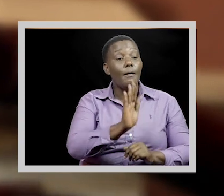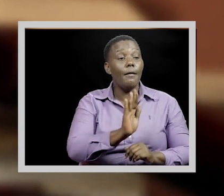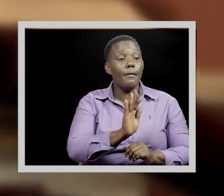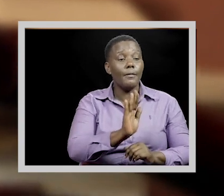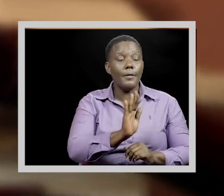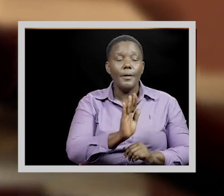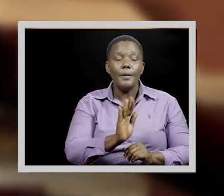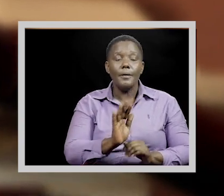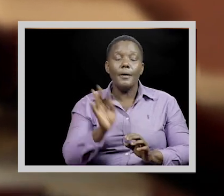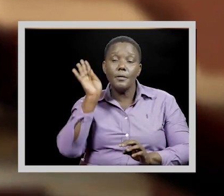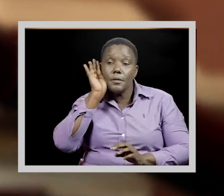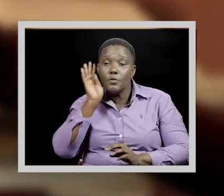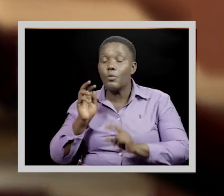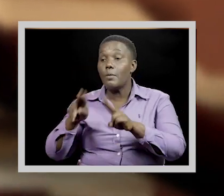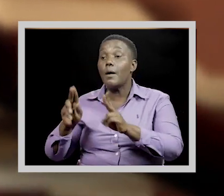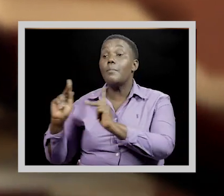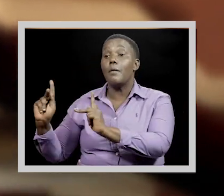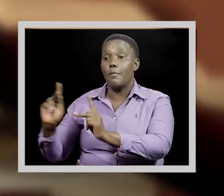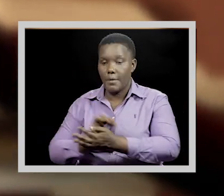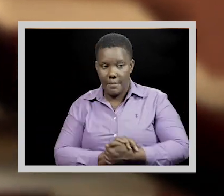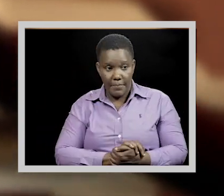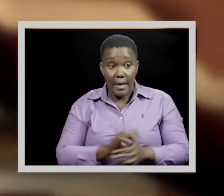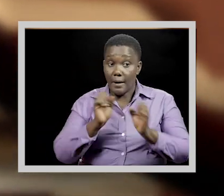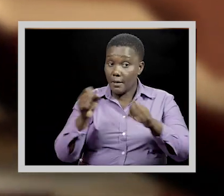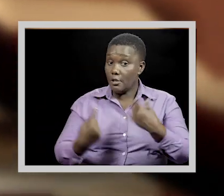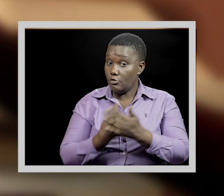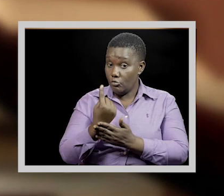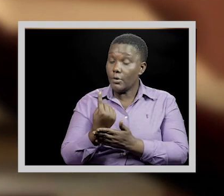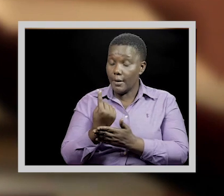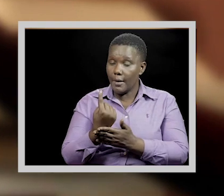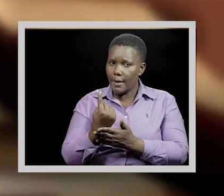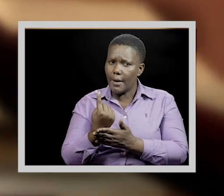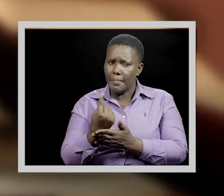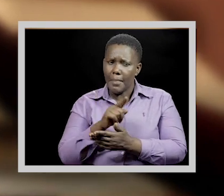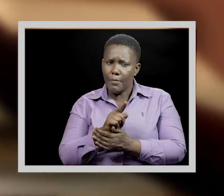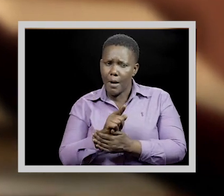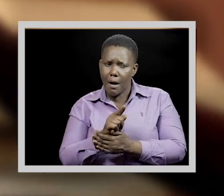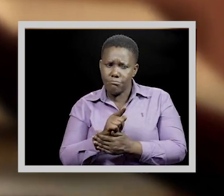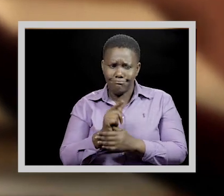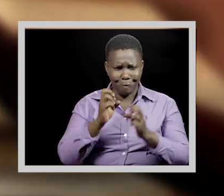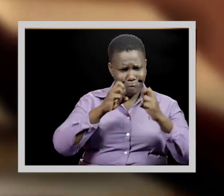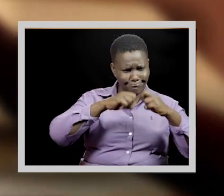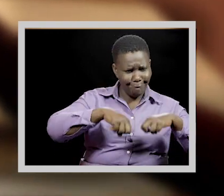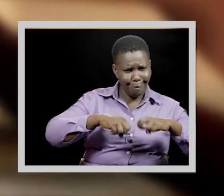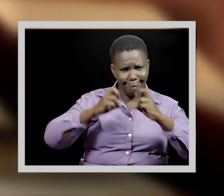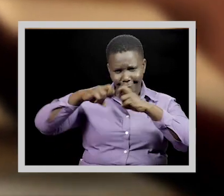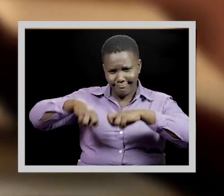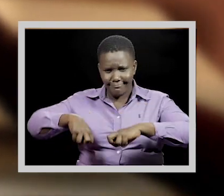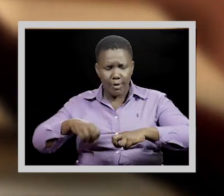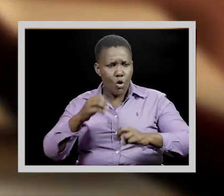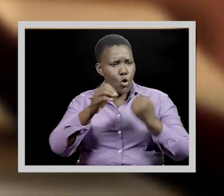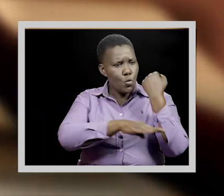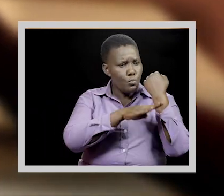and determined in ordinary courts. If it happens that there is a dispute as to the age of a